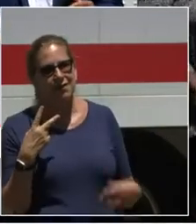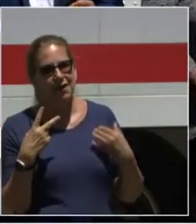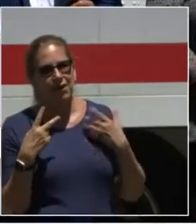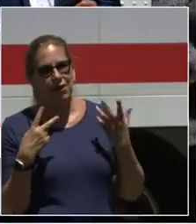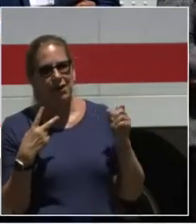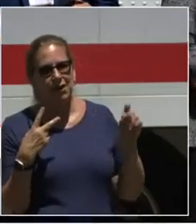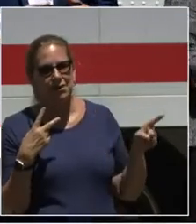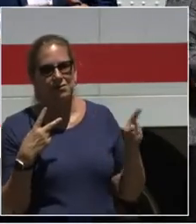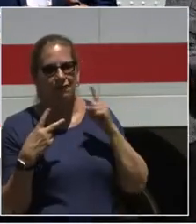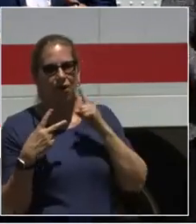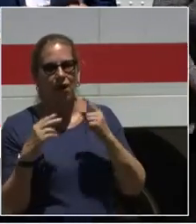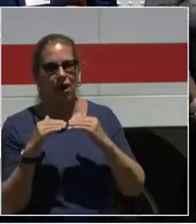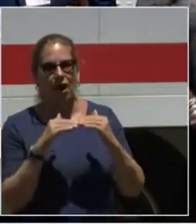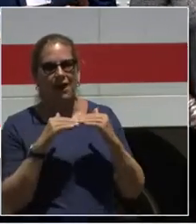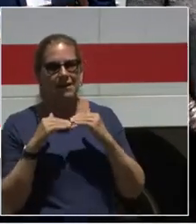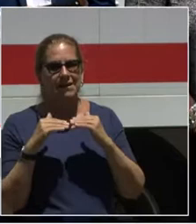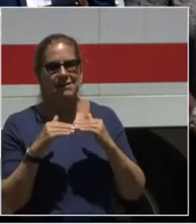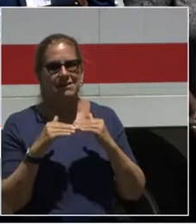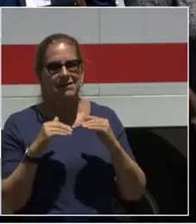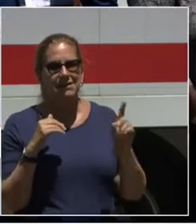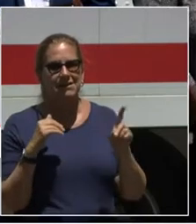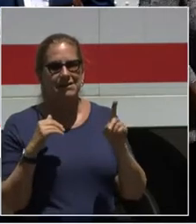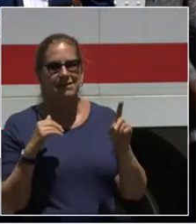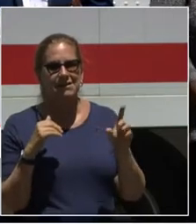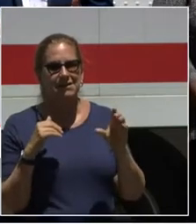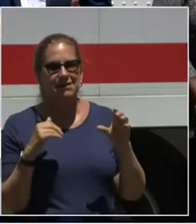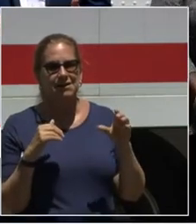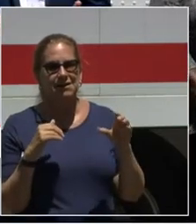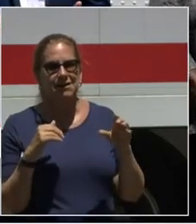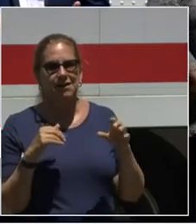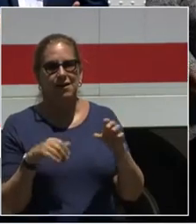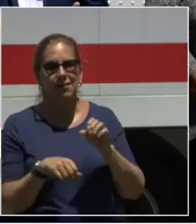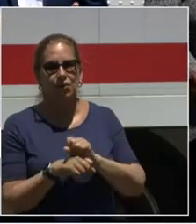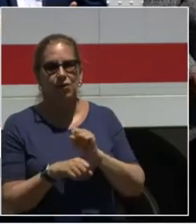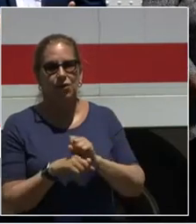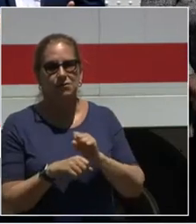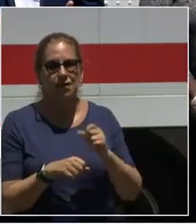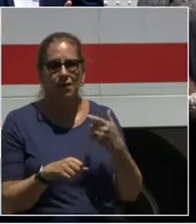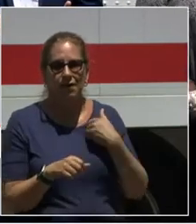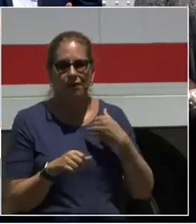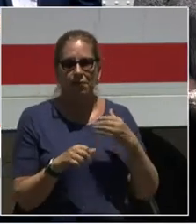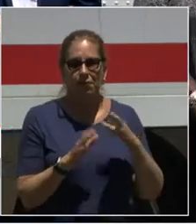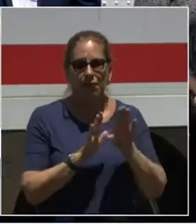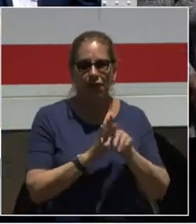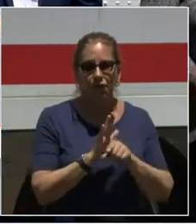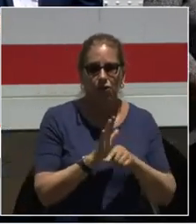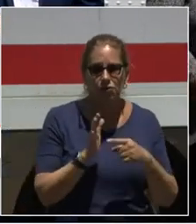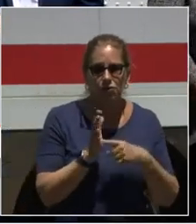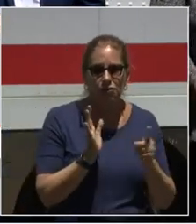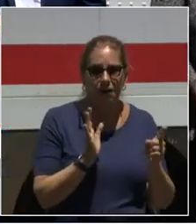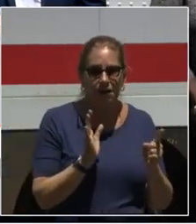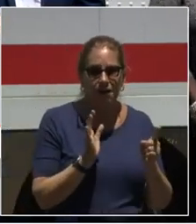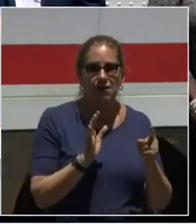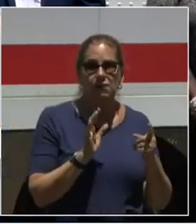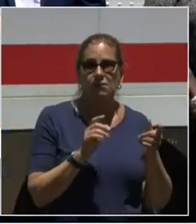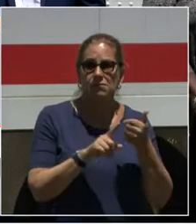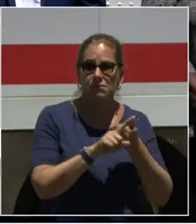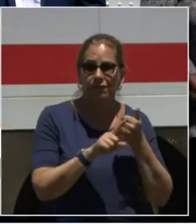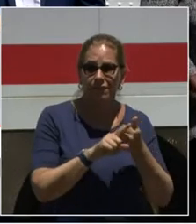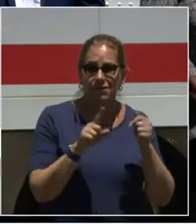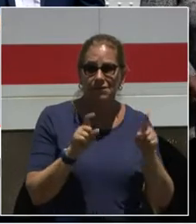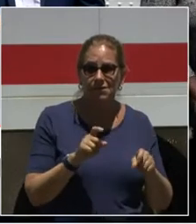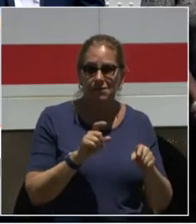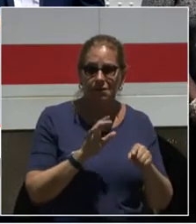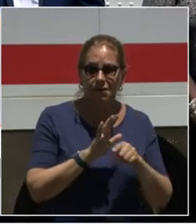DC employees going through a slow background check process that may be negatively affecting their ability for critical